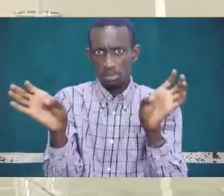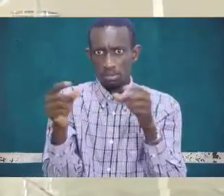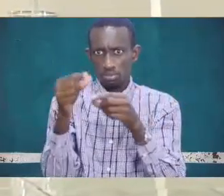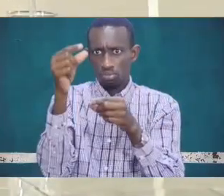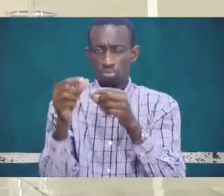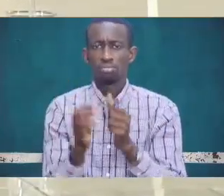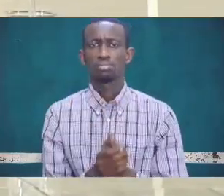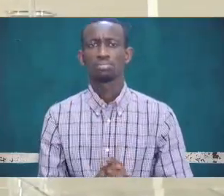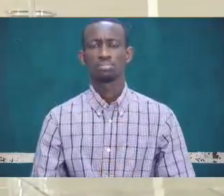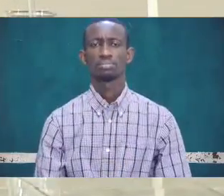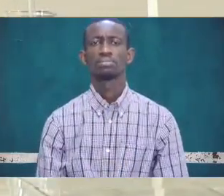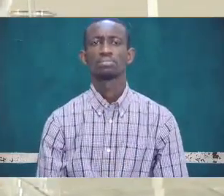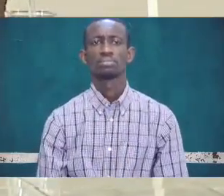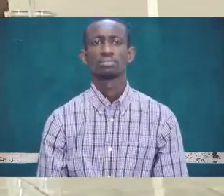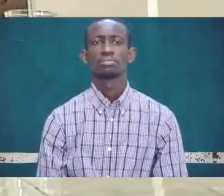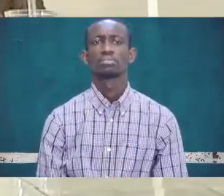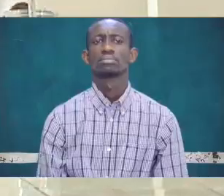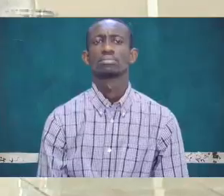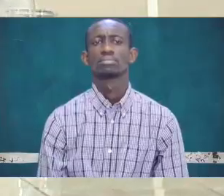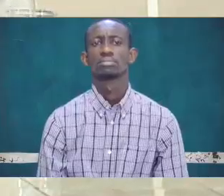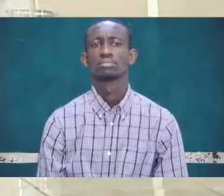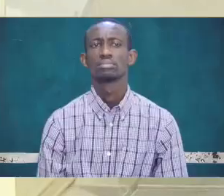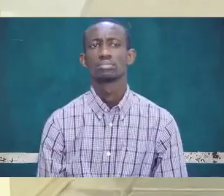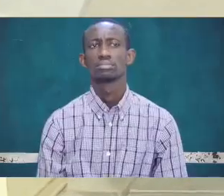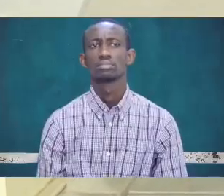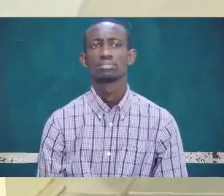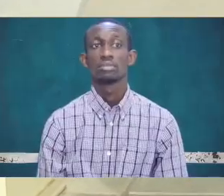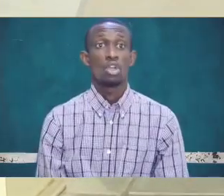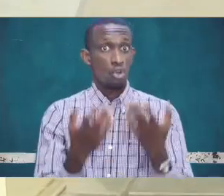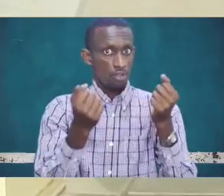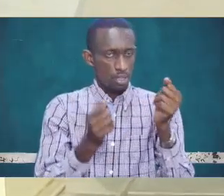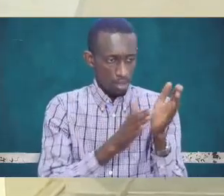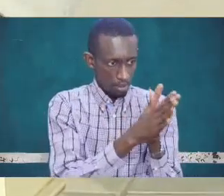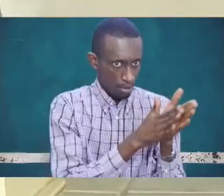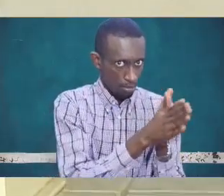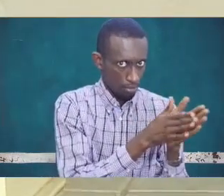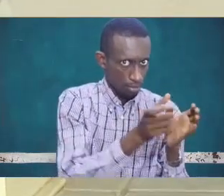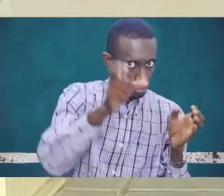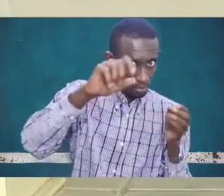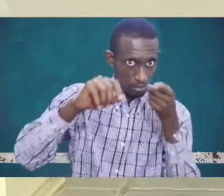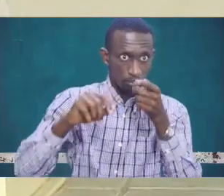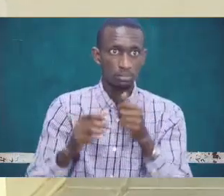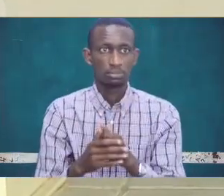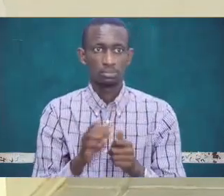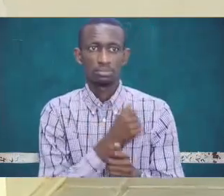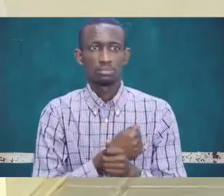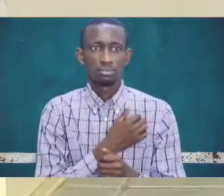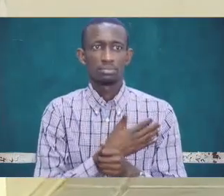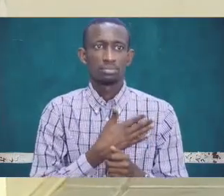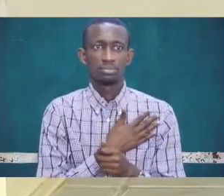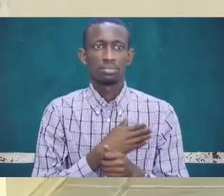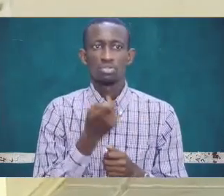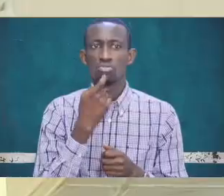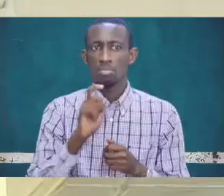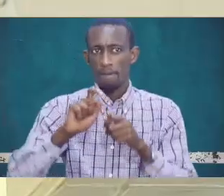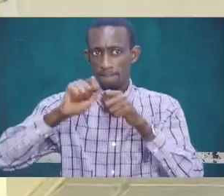you have to add, accidentally we said the oil is added. Sorry, it has to be, you have to